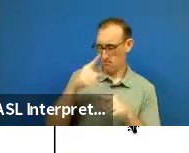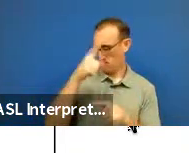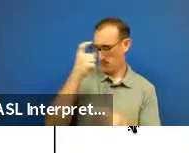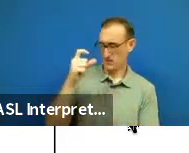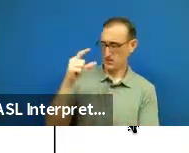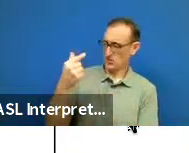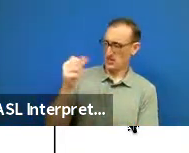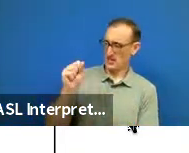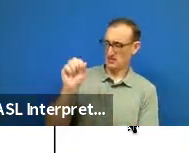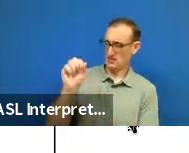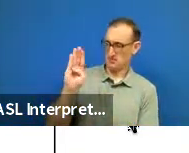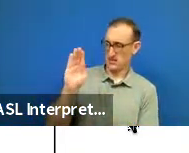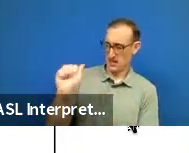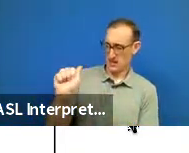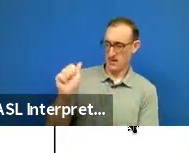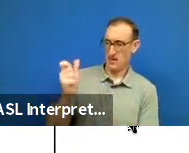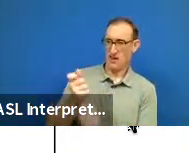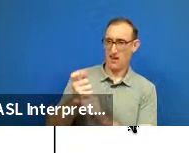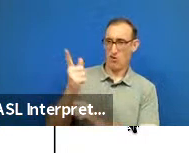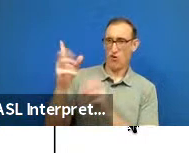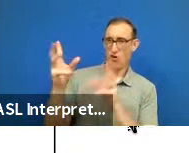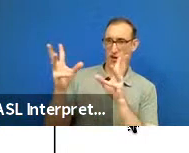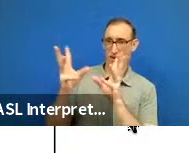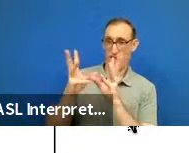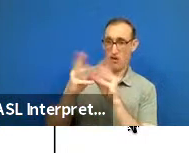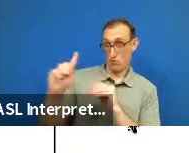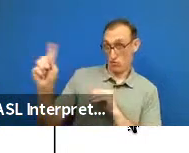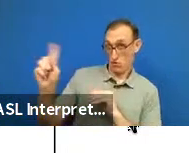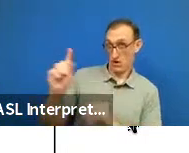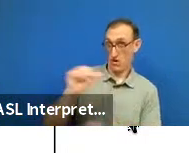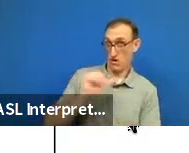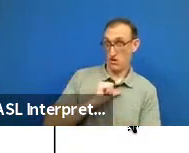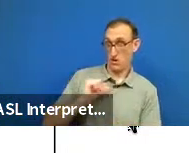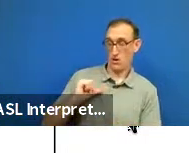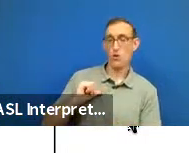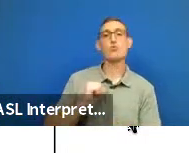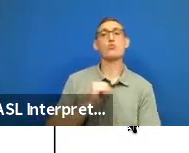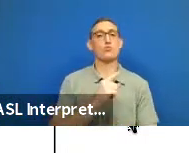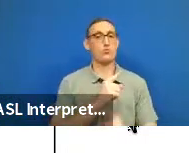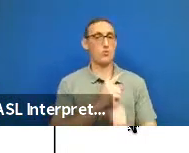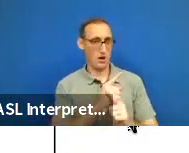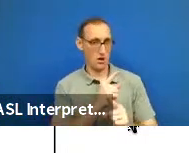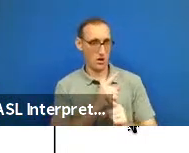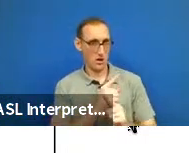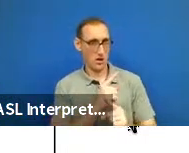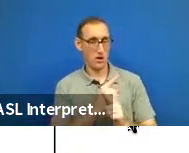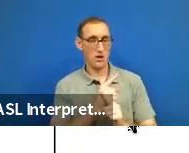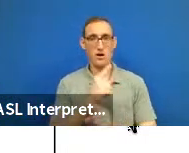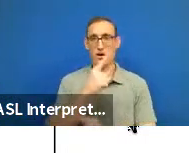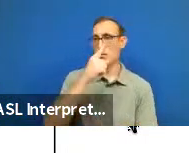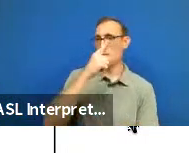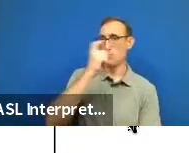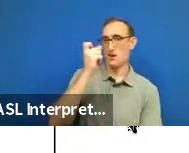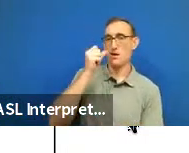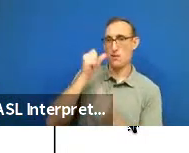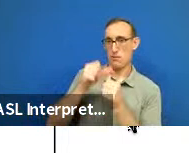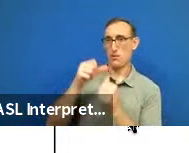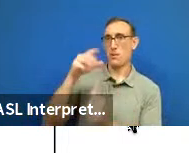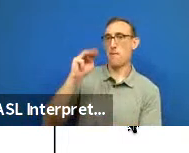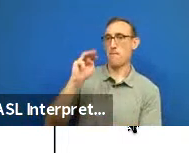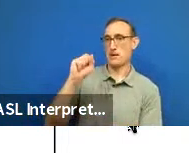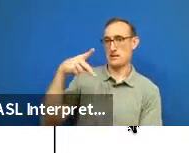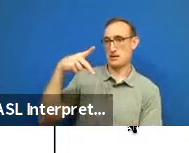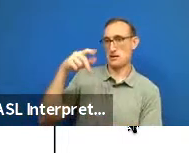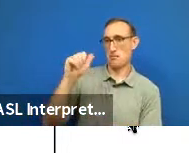GSBA annual conference in Atlanta. That's right. And of course, Mr. Payne used to go every year, and I know we have